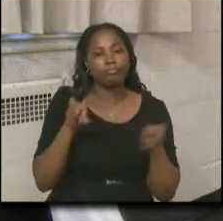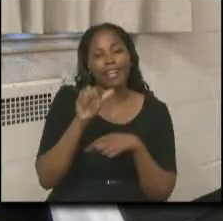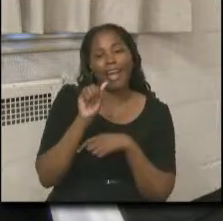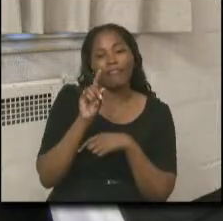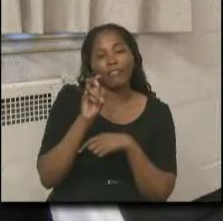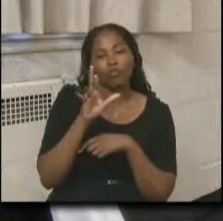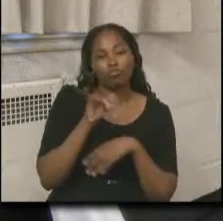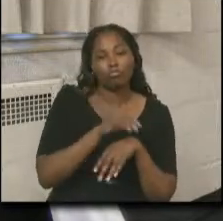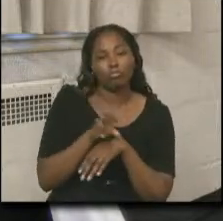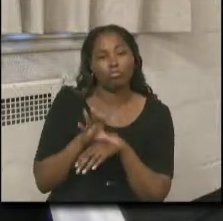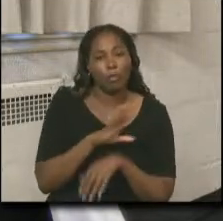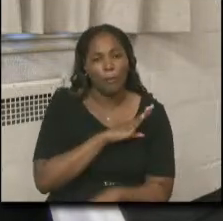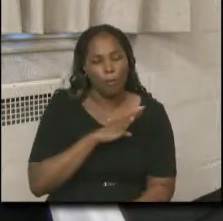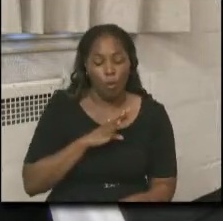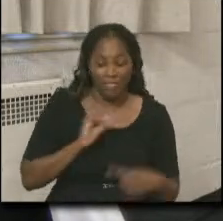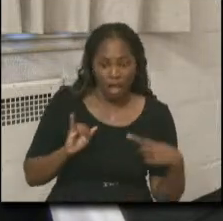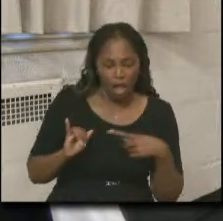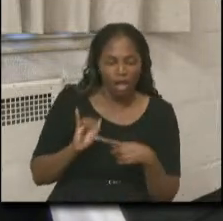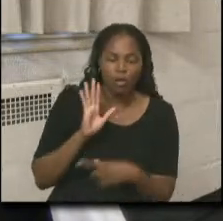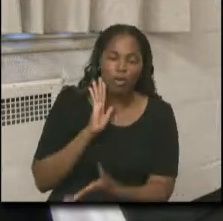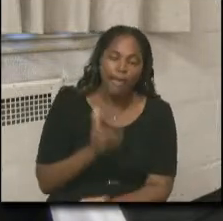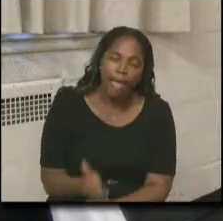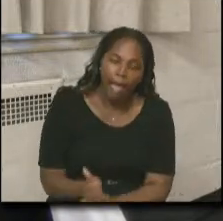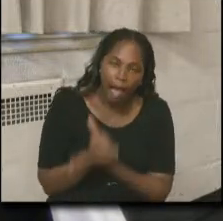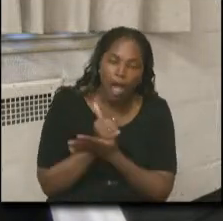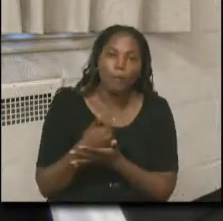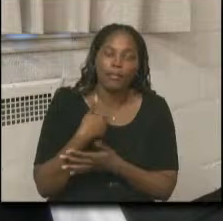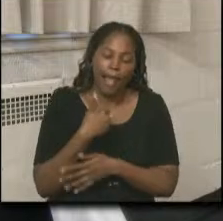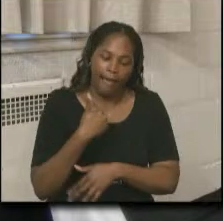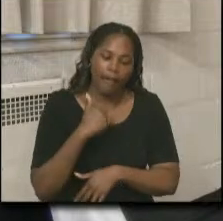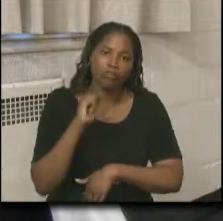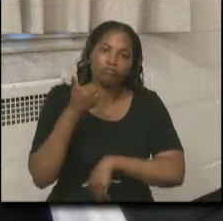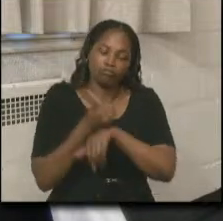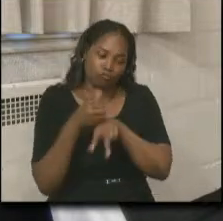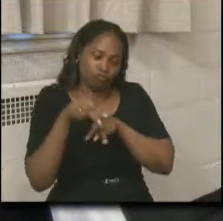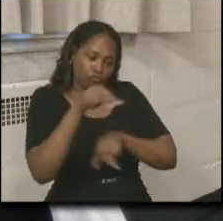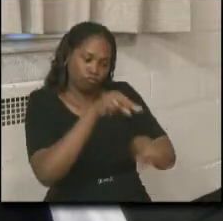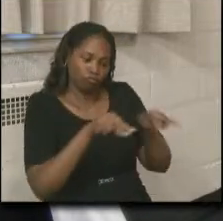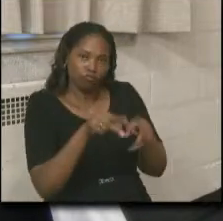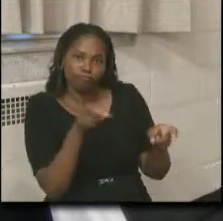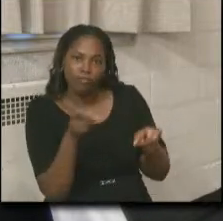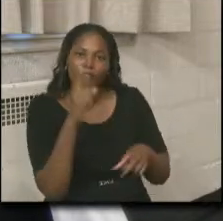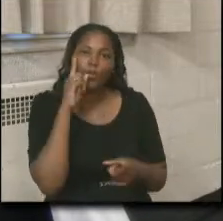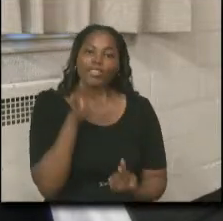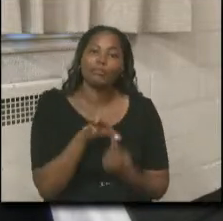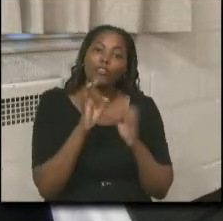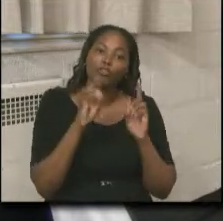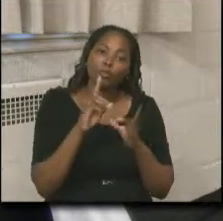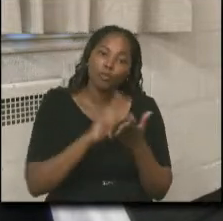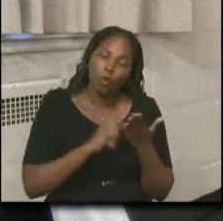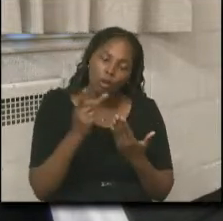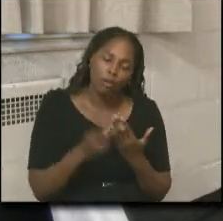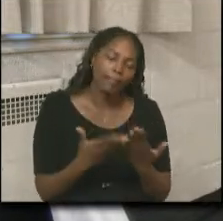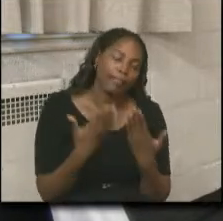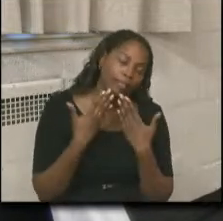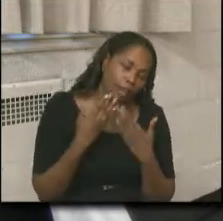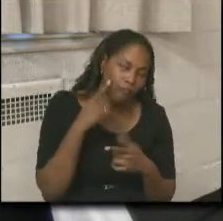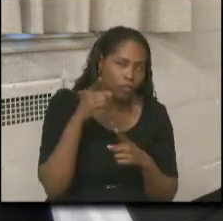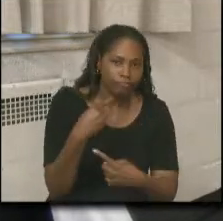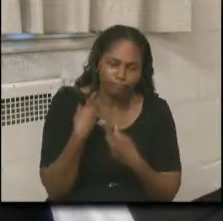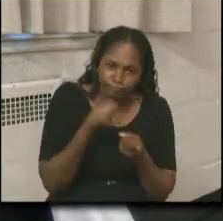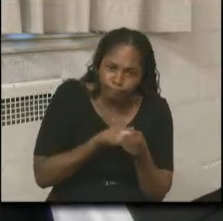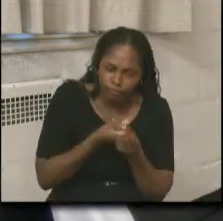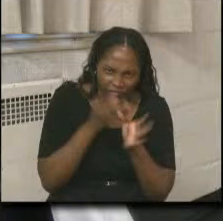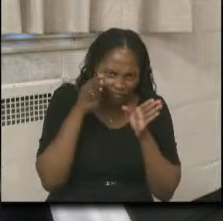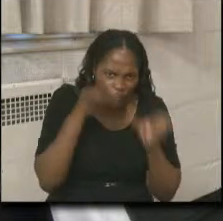us providing the oversight that we need over our special education programs. And so I thank you so much for your advocacy and your focus.